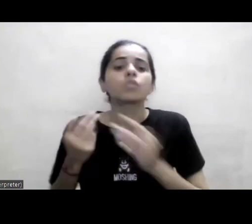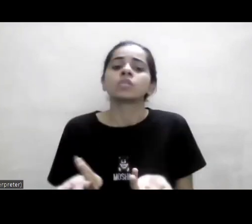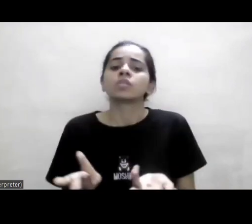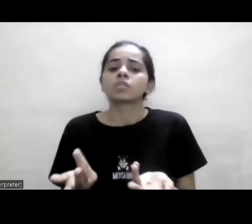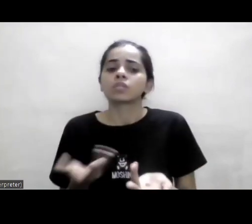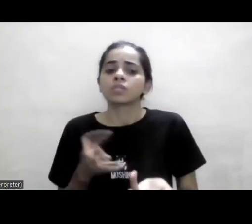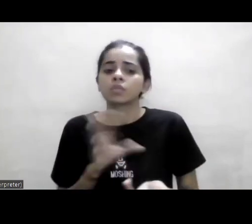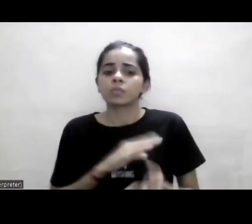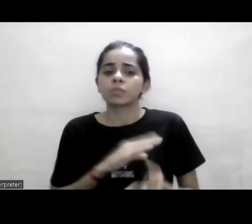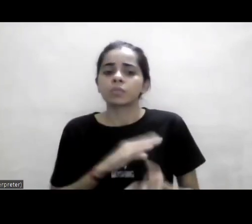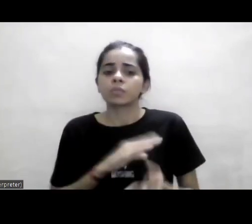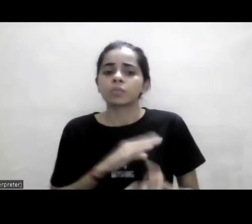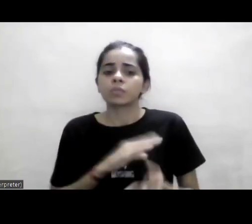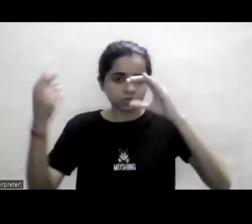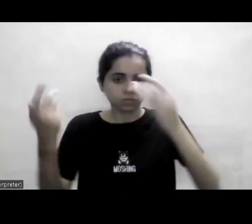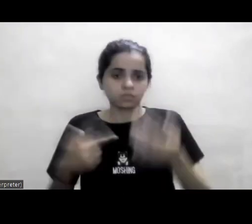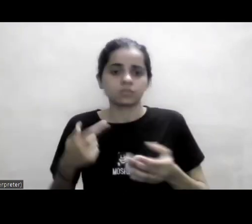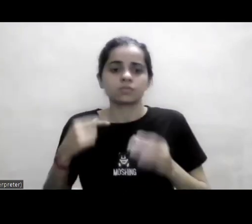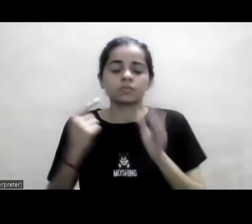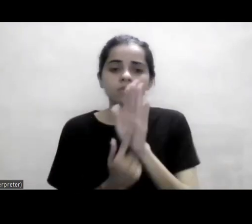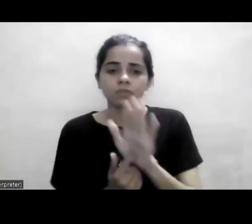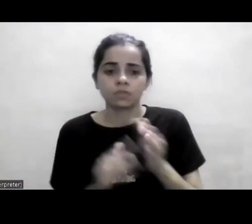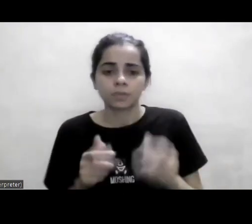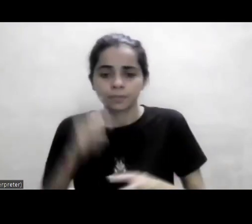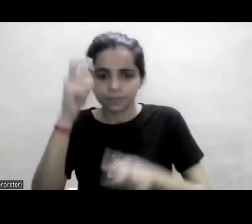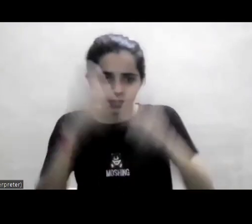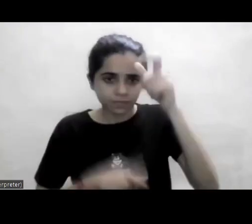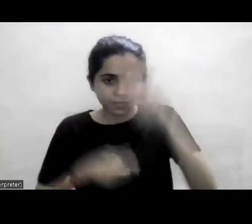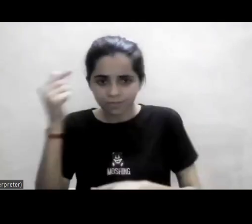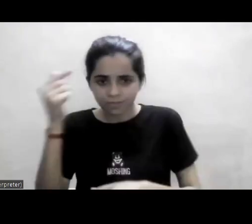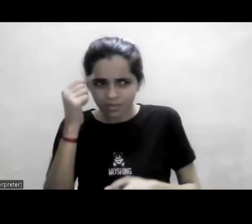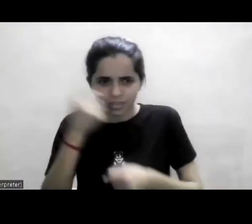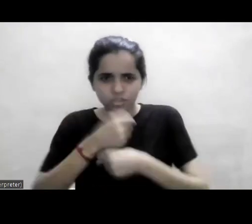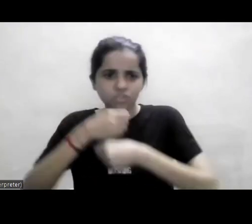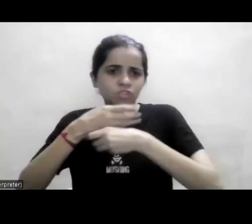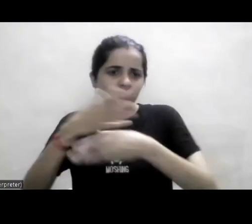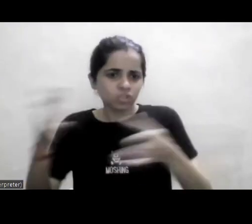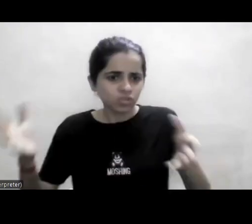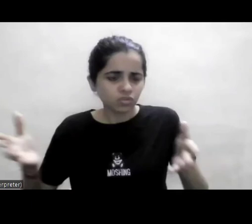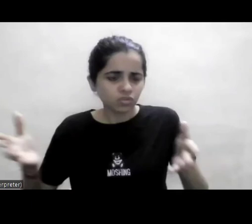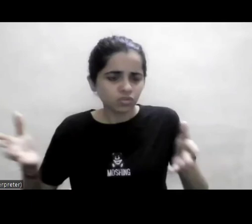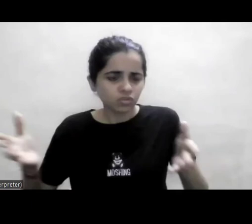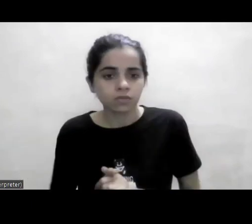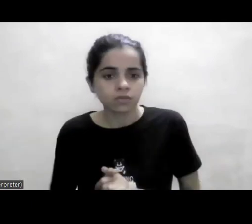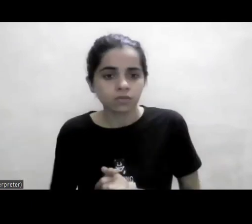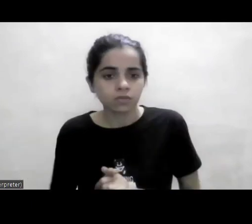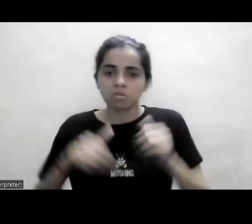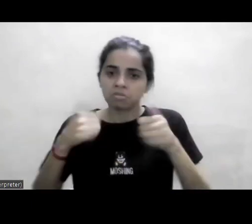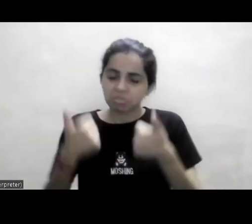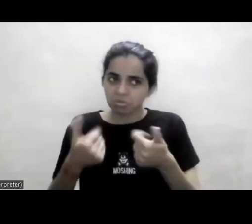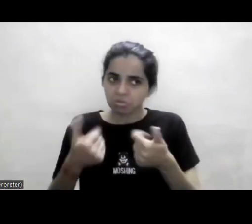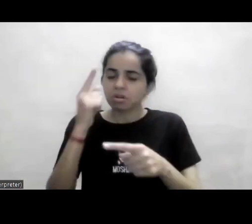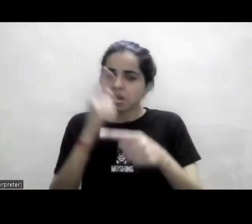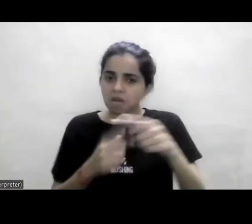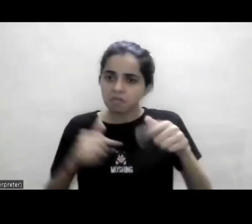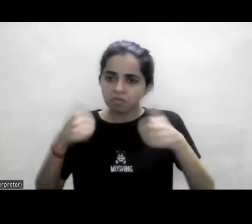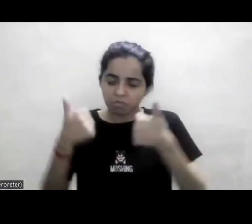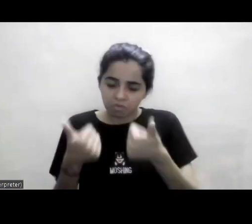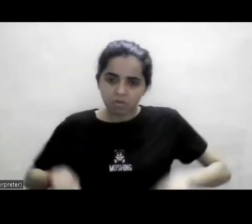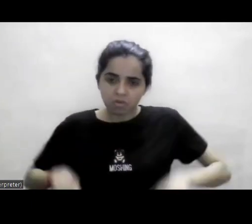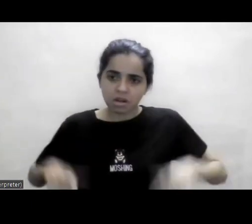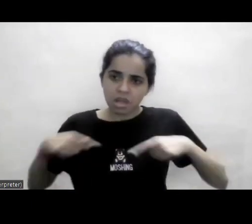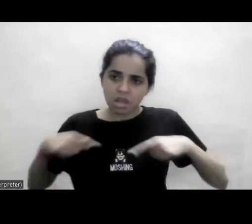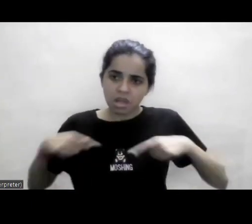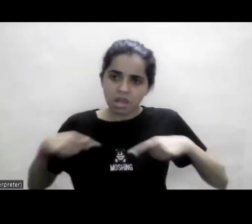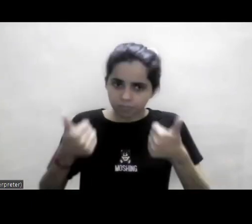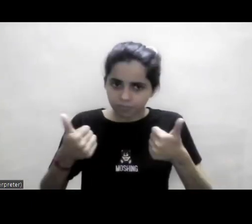interesting to see because it also showed us how people think generally of somebody who has a quote-unquote half-functioning life as